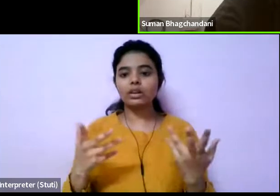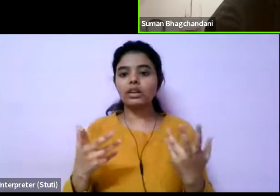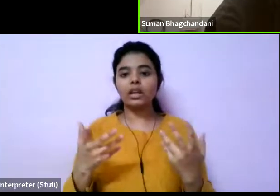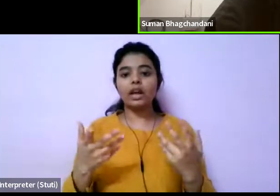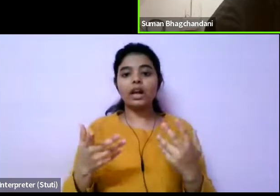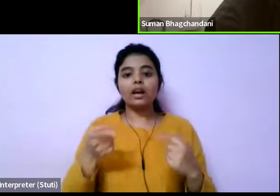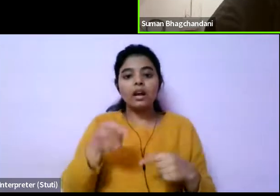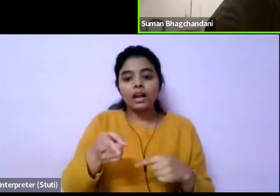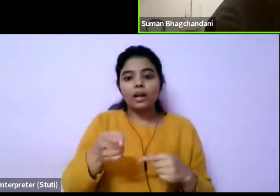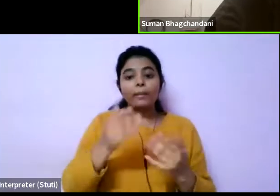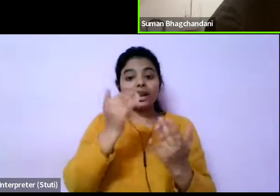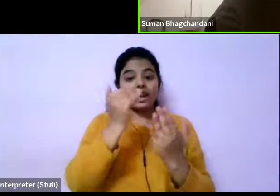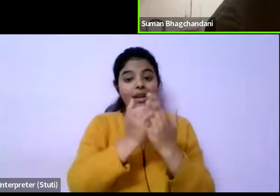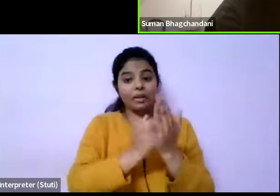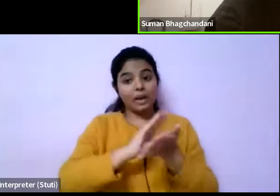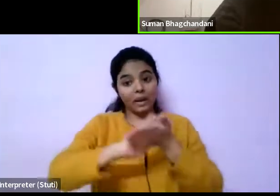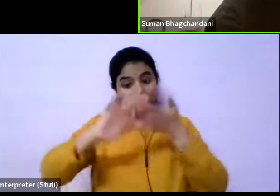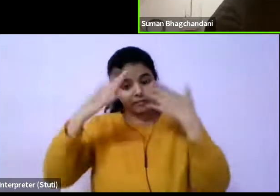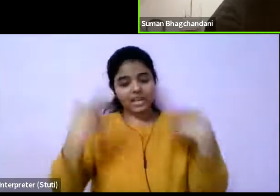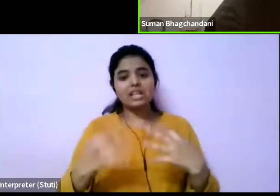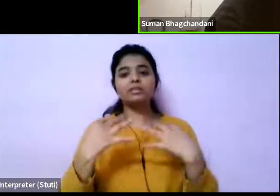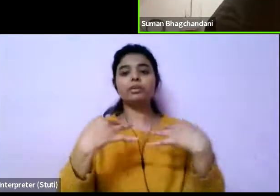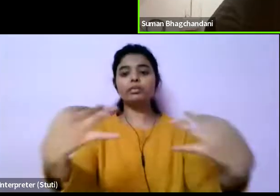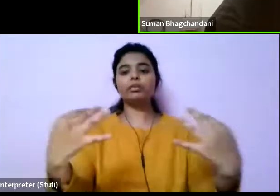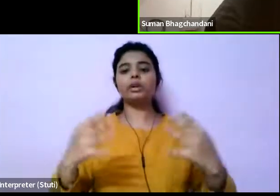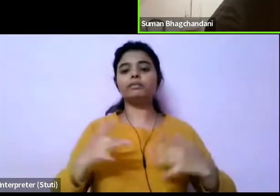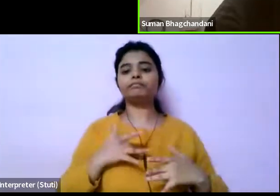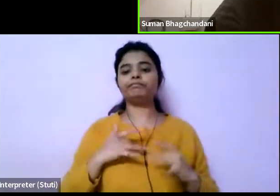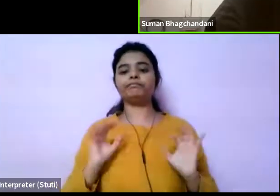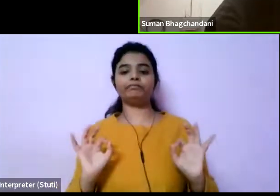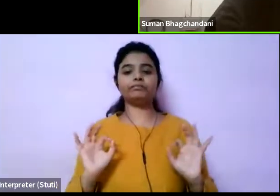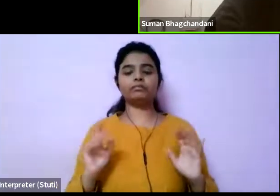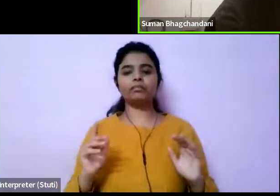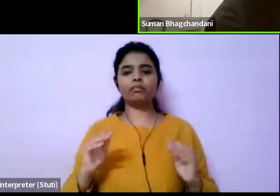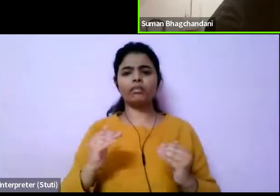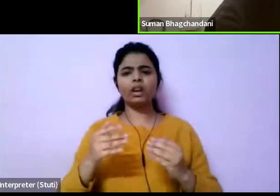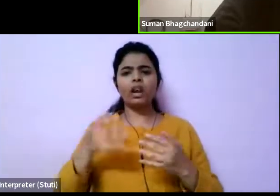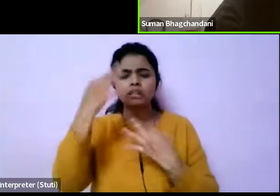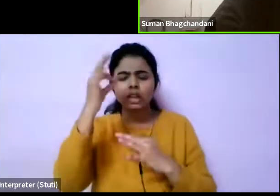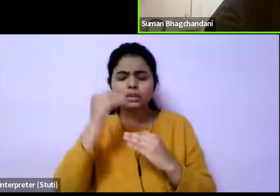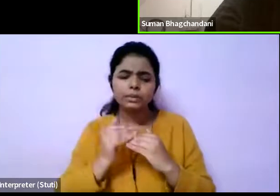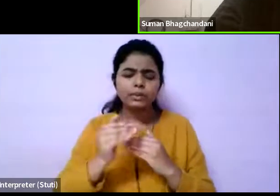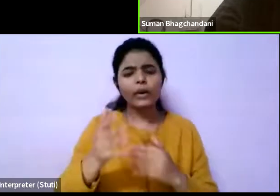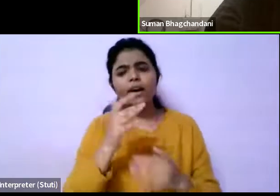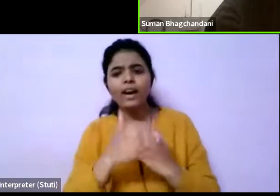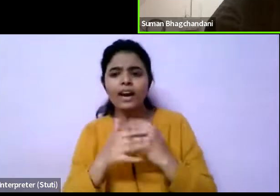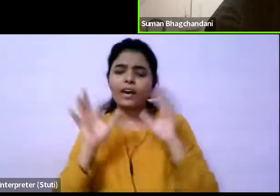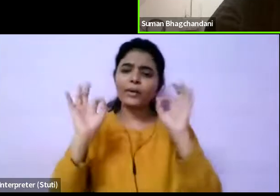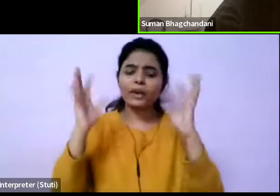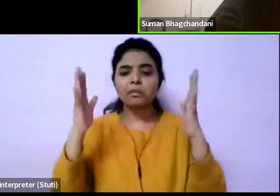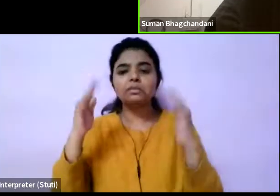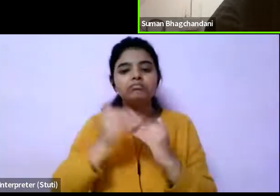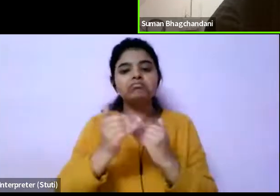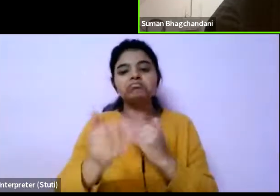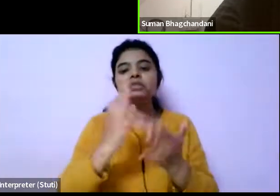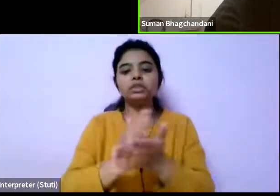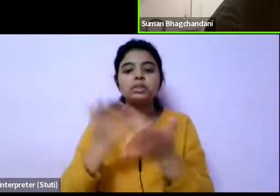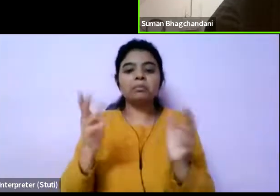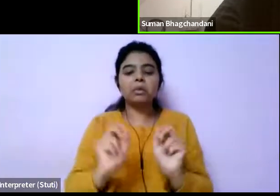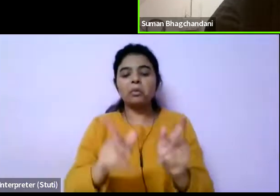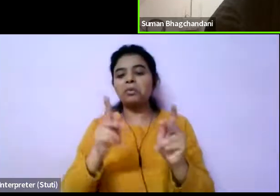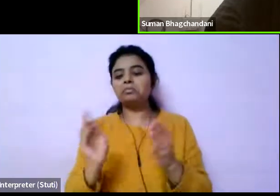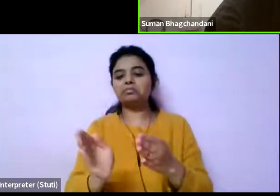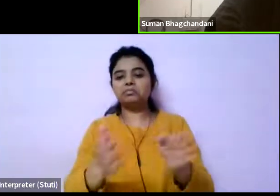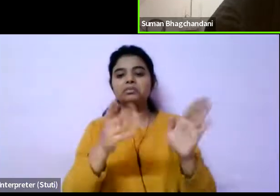event comes to a close. The question that arises here is the curiosity that people express towards dancers with disability and the